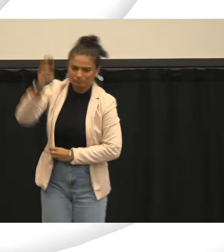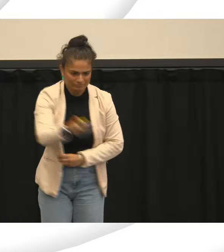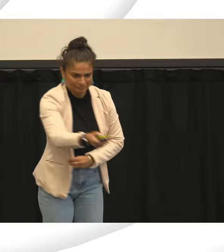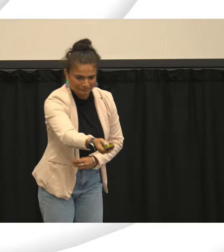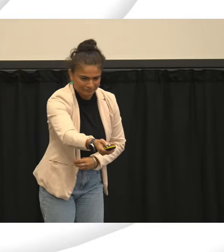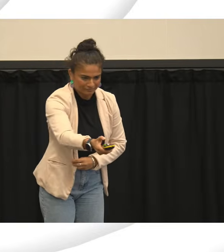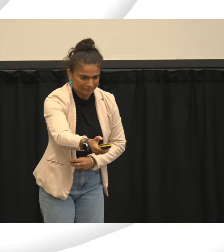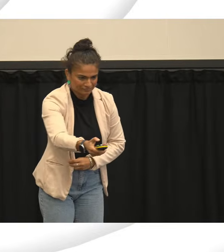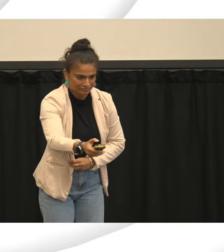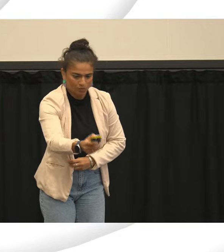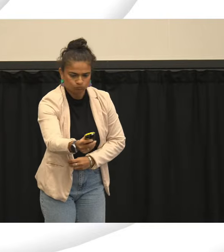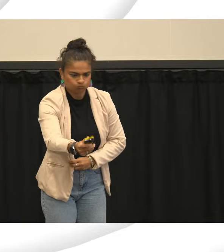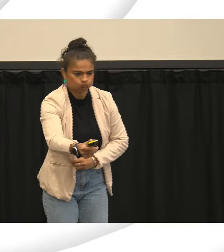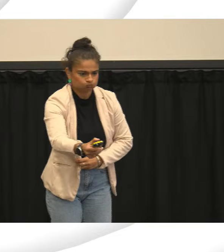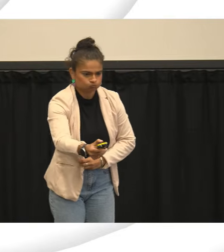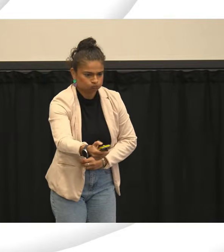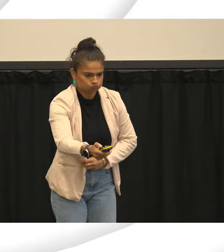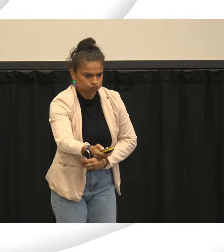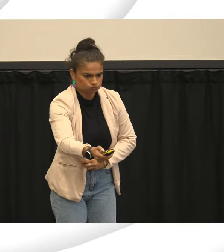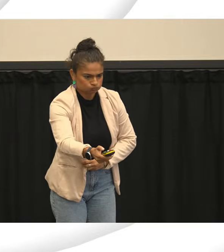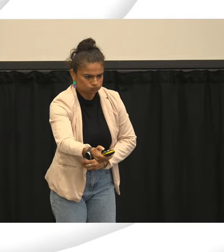deaf.